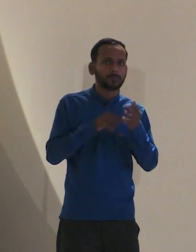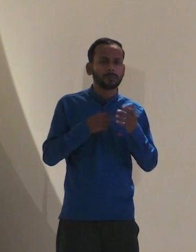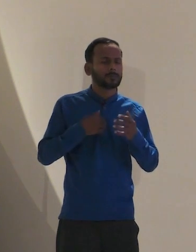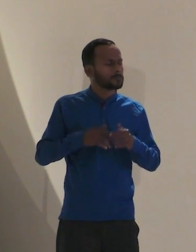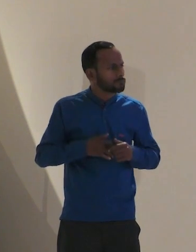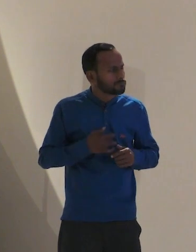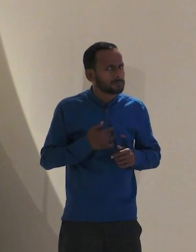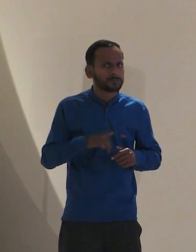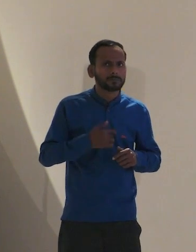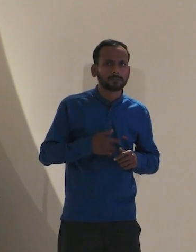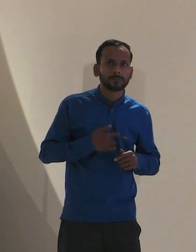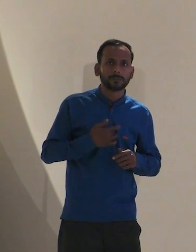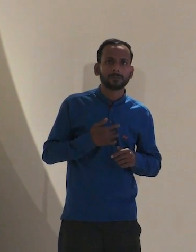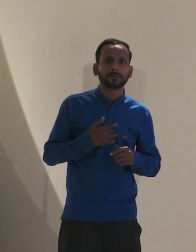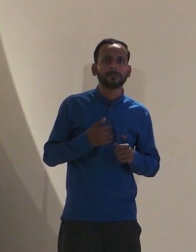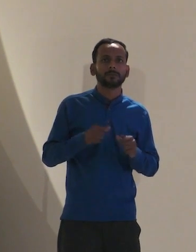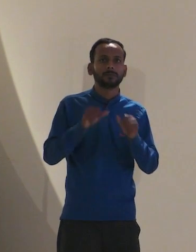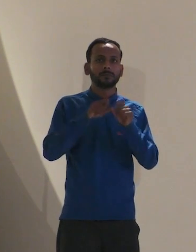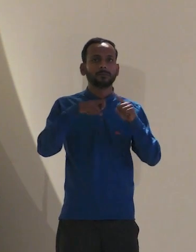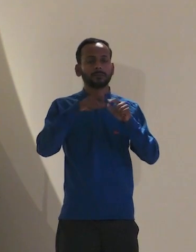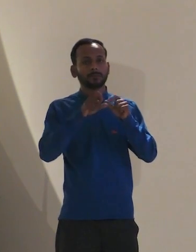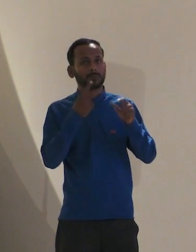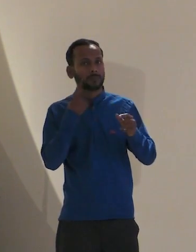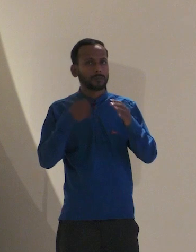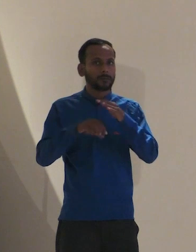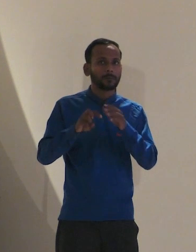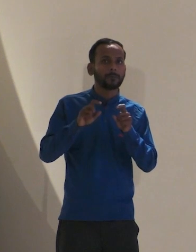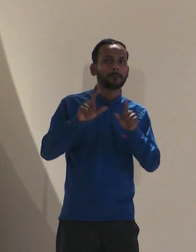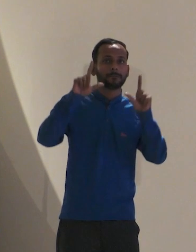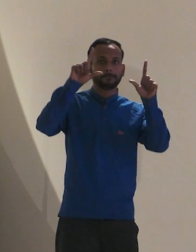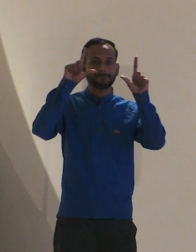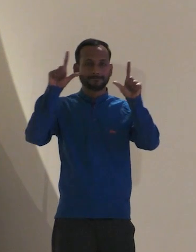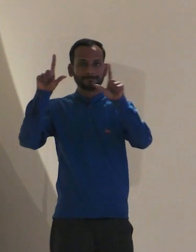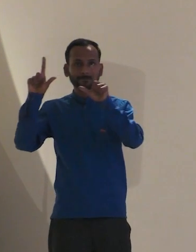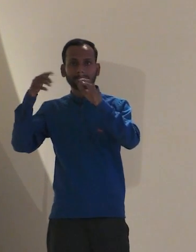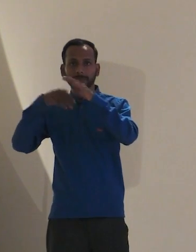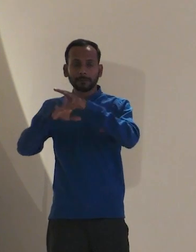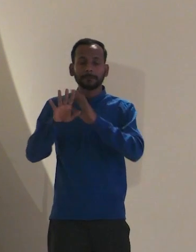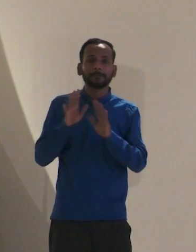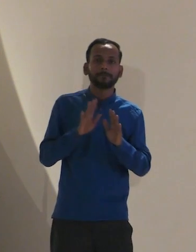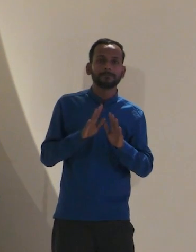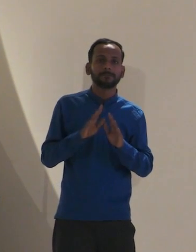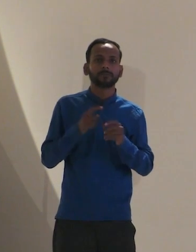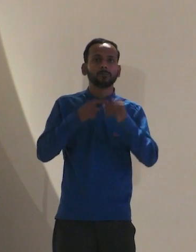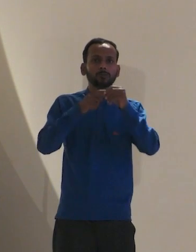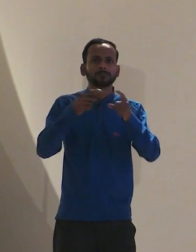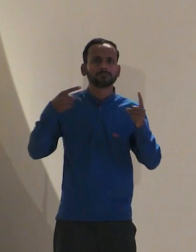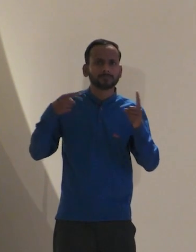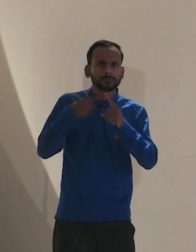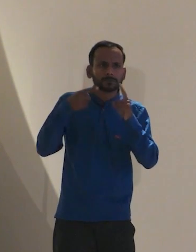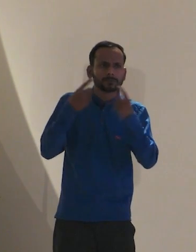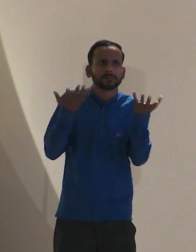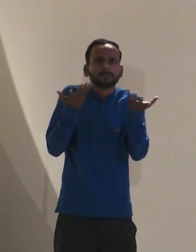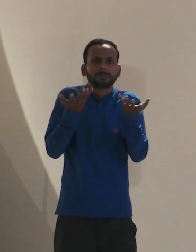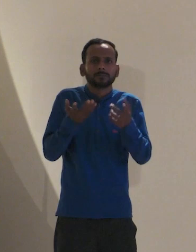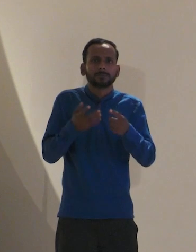the archives, the museum as sites for these conflicting questions, these things that we don't want